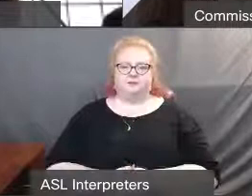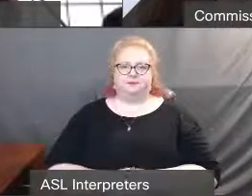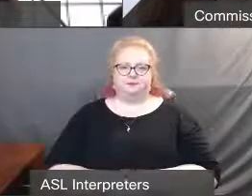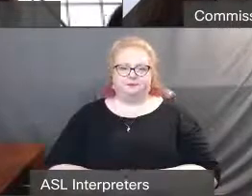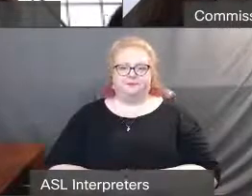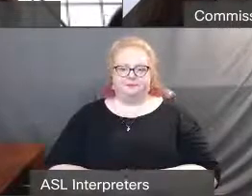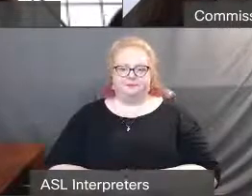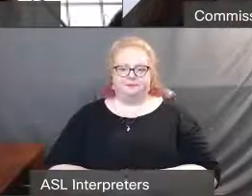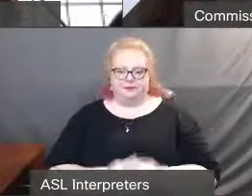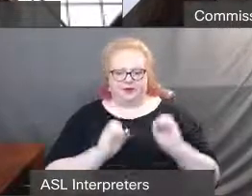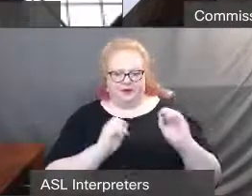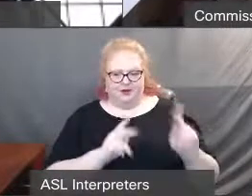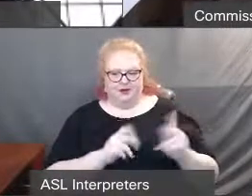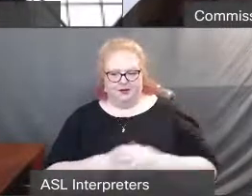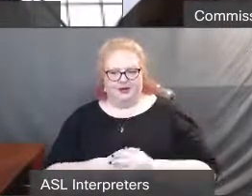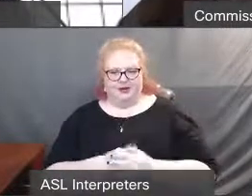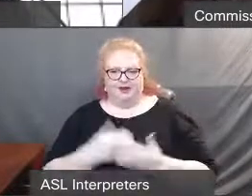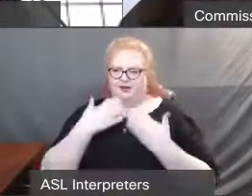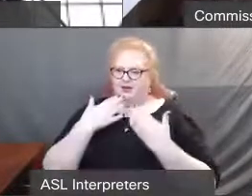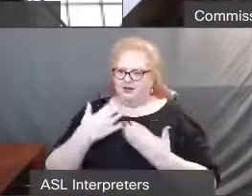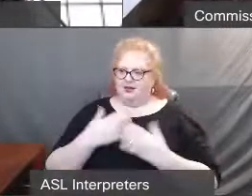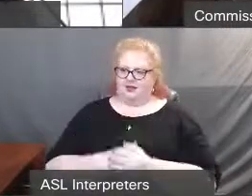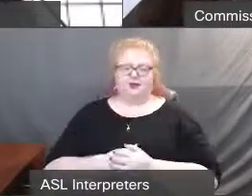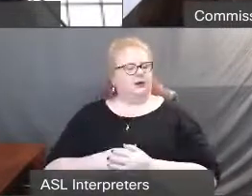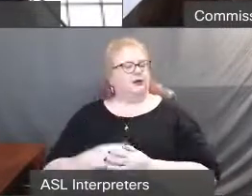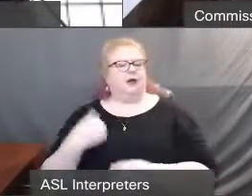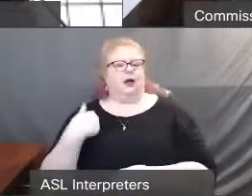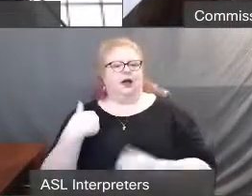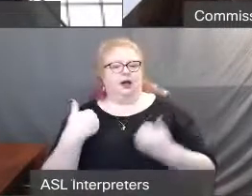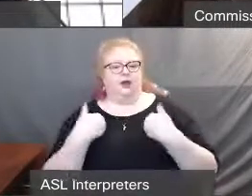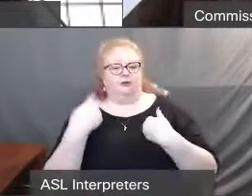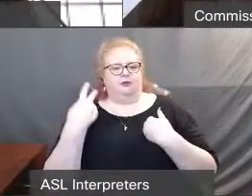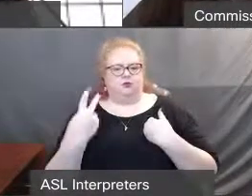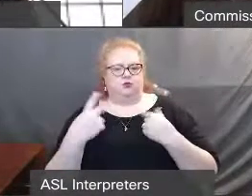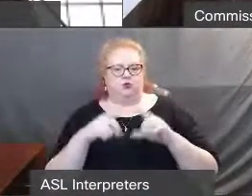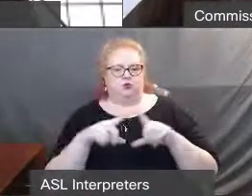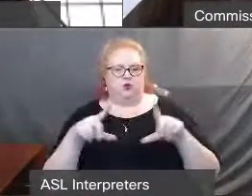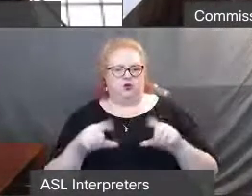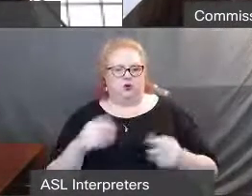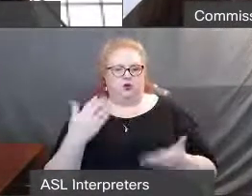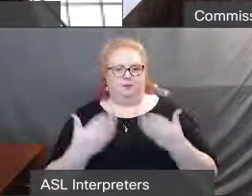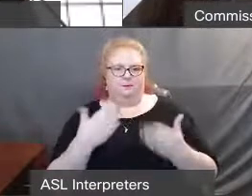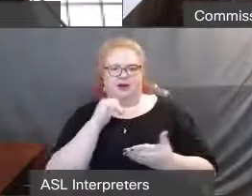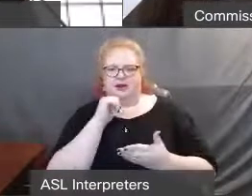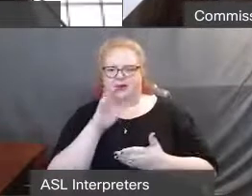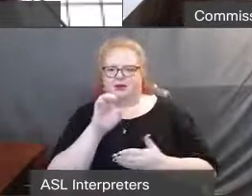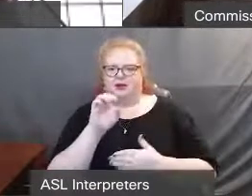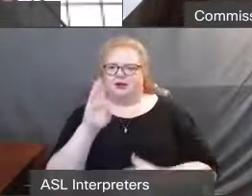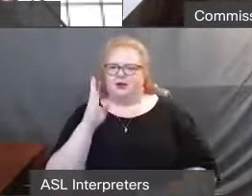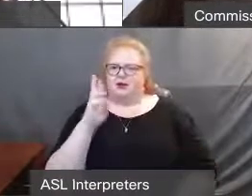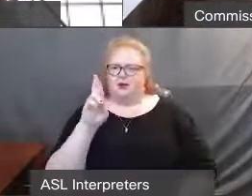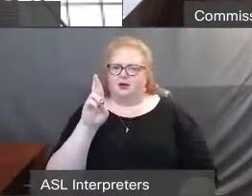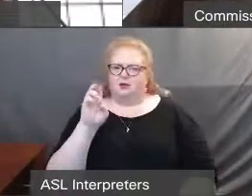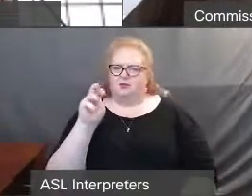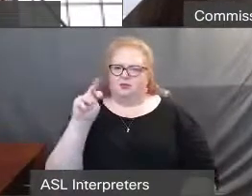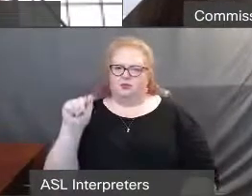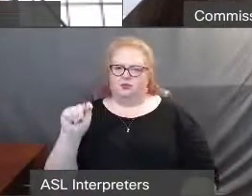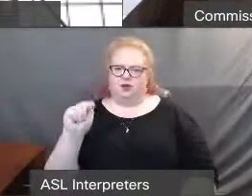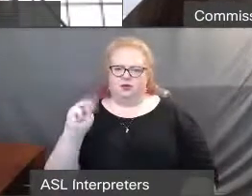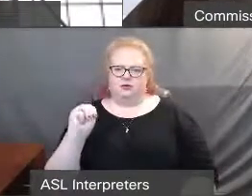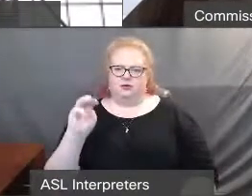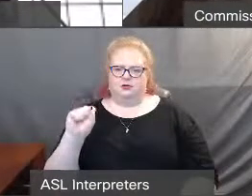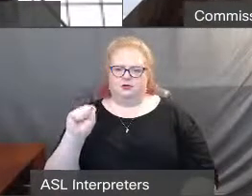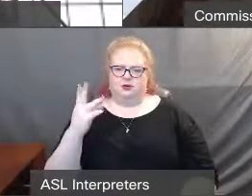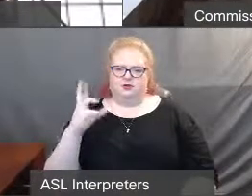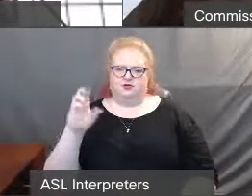Okay, thank you. We actually, I think I've got 2 cards that may not have been on your team. Is there a Brant Musgrove in the room by chance?